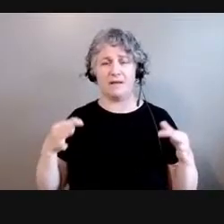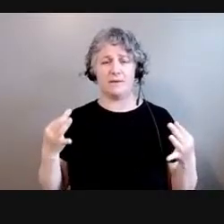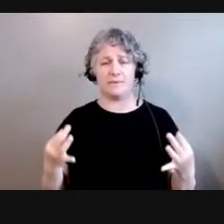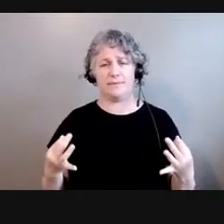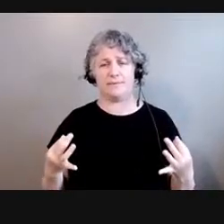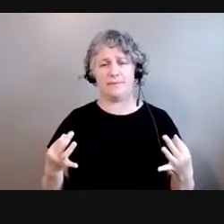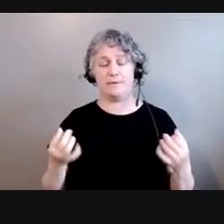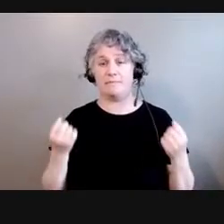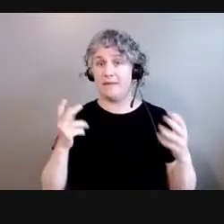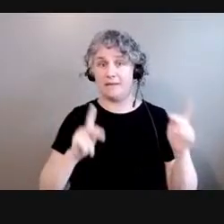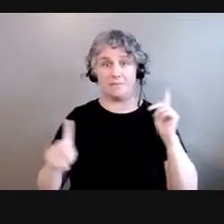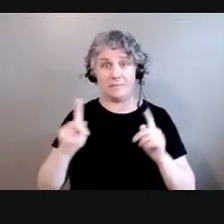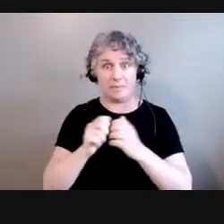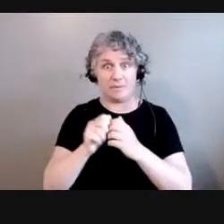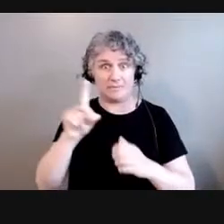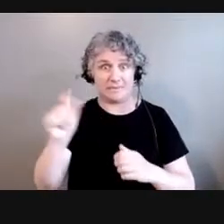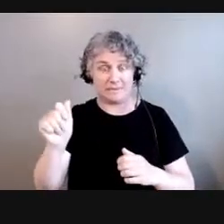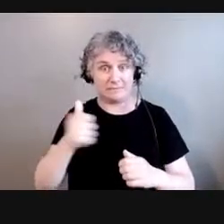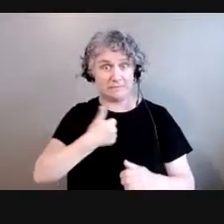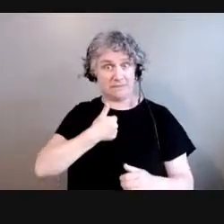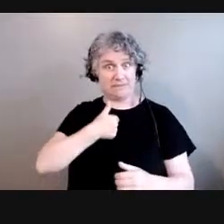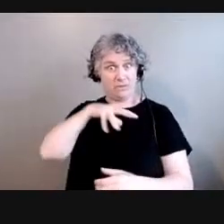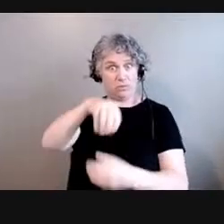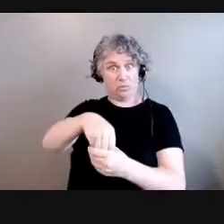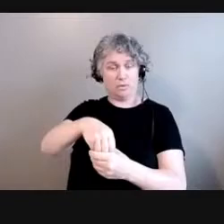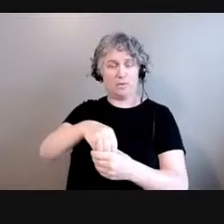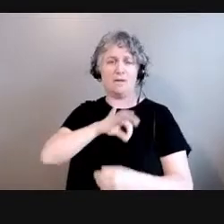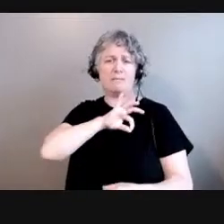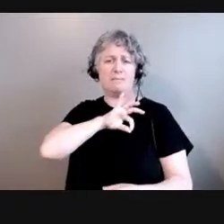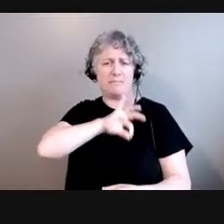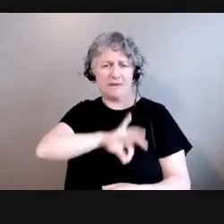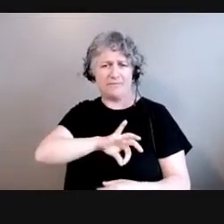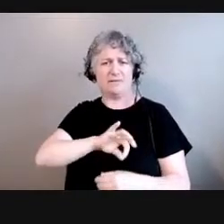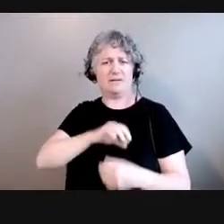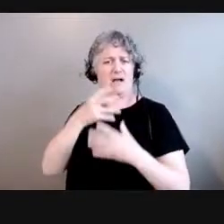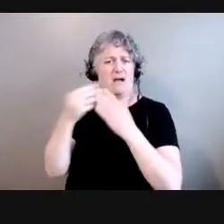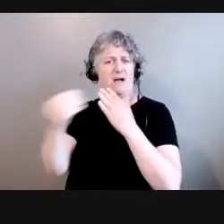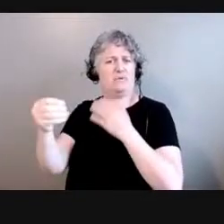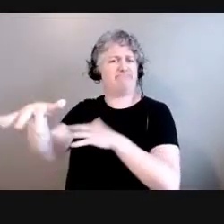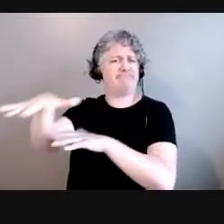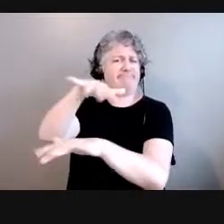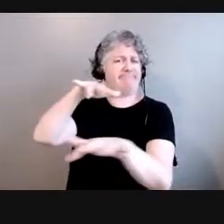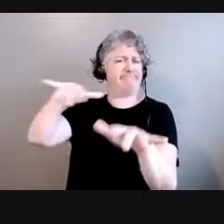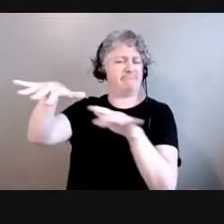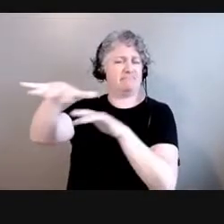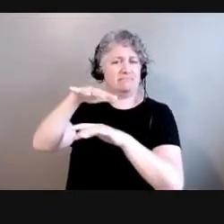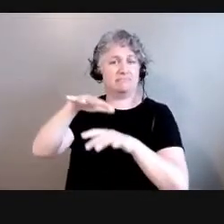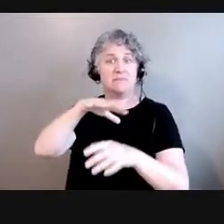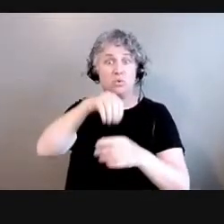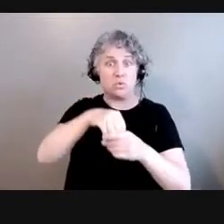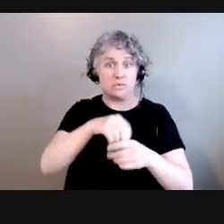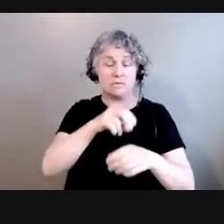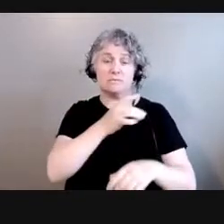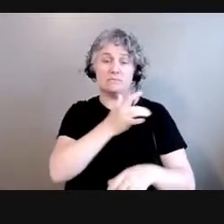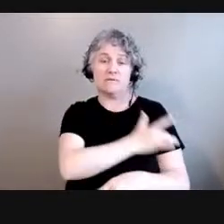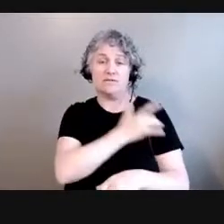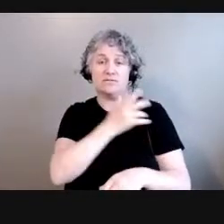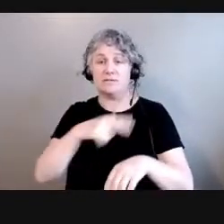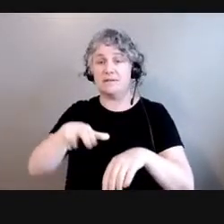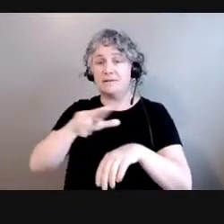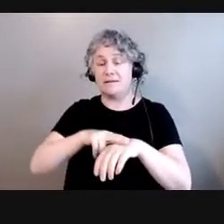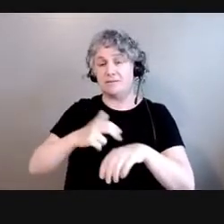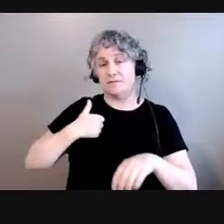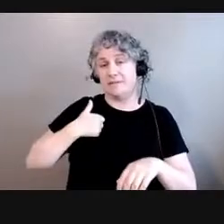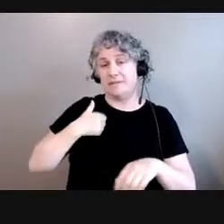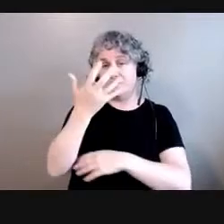myself included, benefit from time in nature, including time spent in our provincial and national park system in